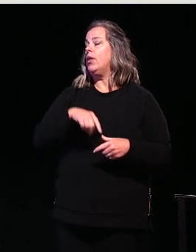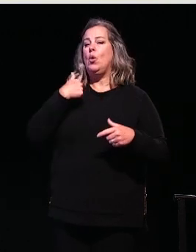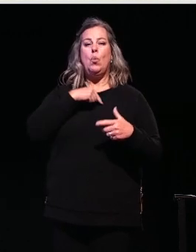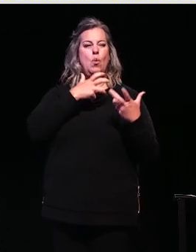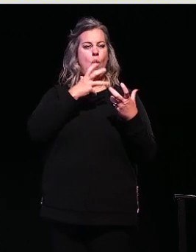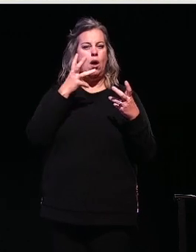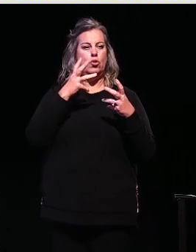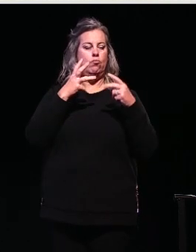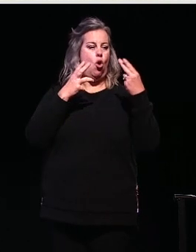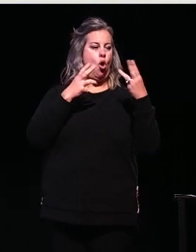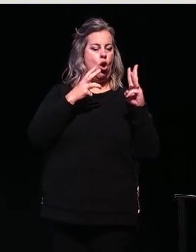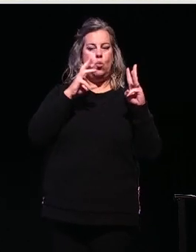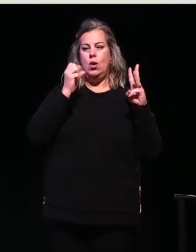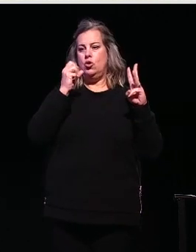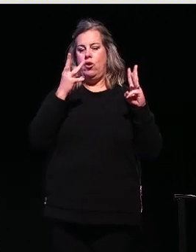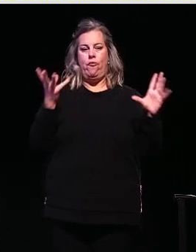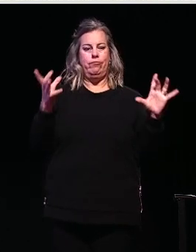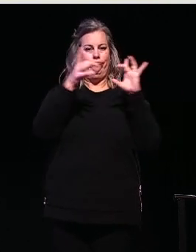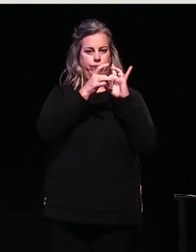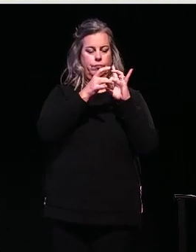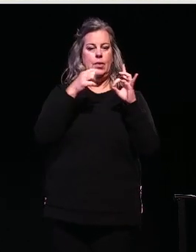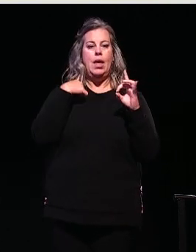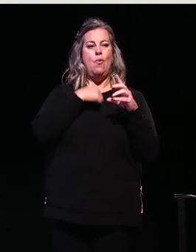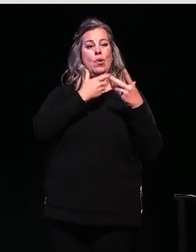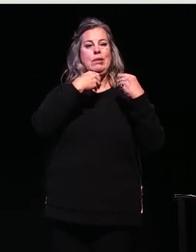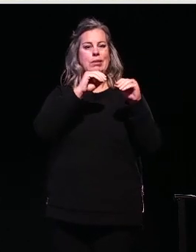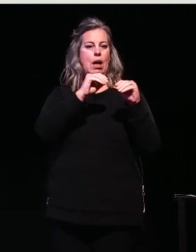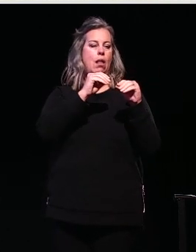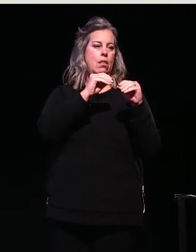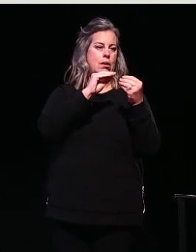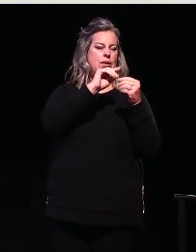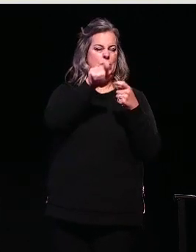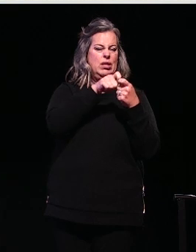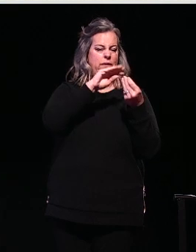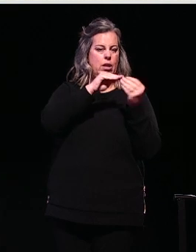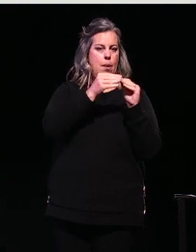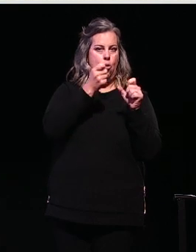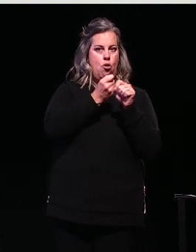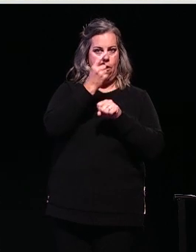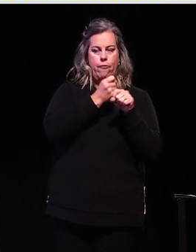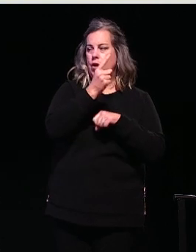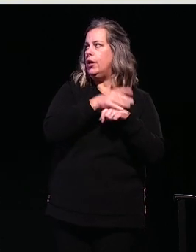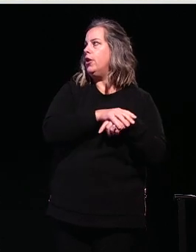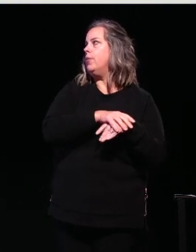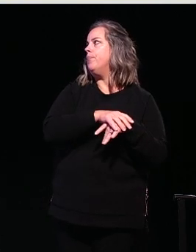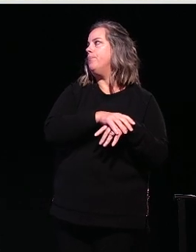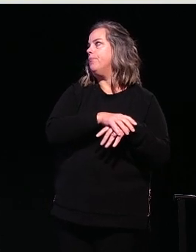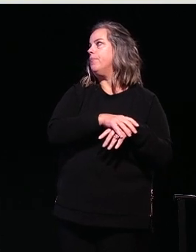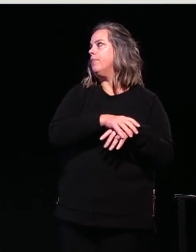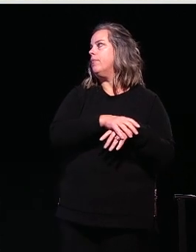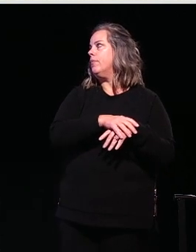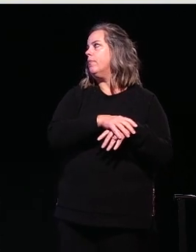bundle. And we sell X number of sensors per year. At year current pricing, we convert 30% of our existing customers each year.